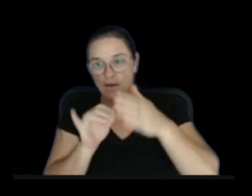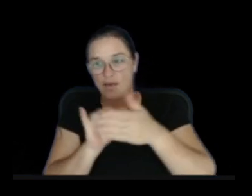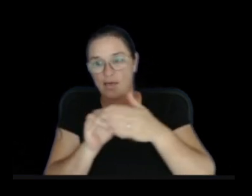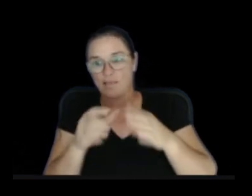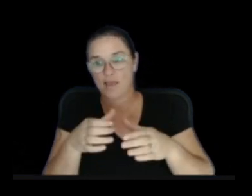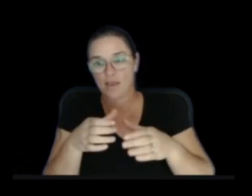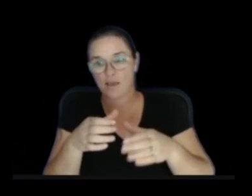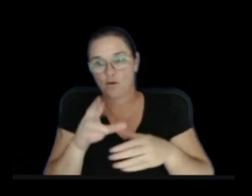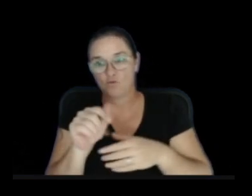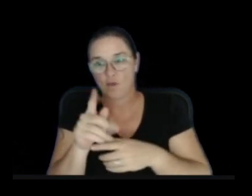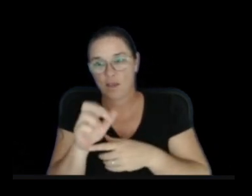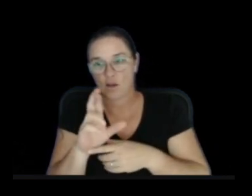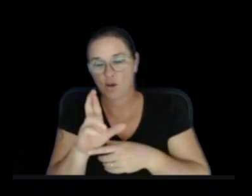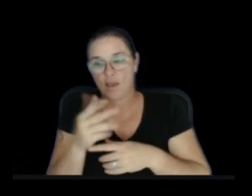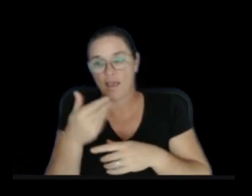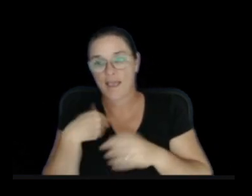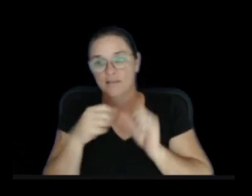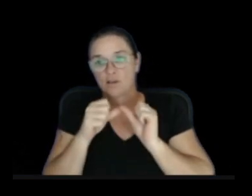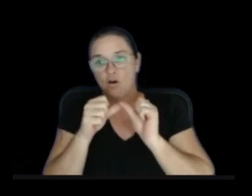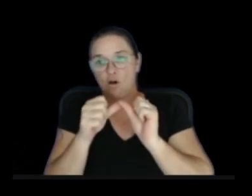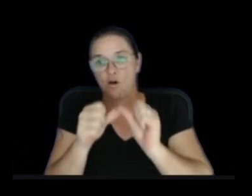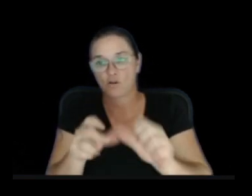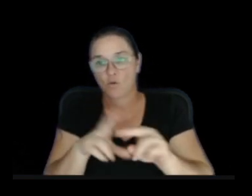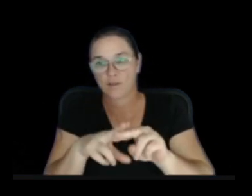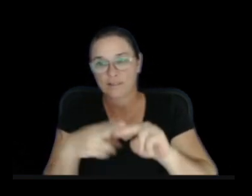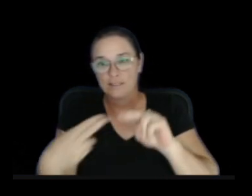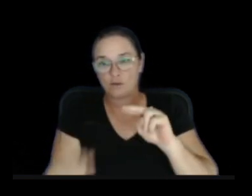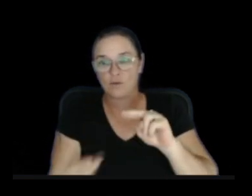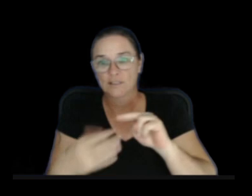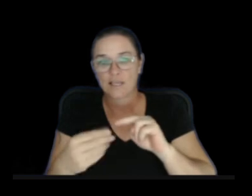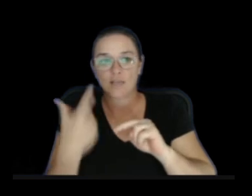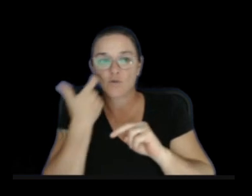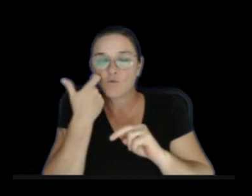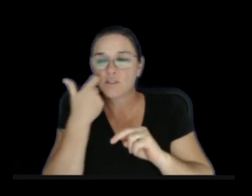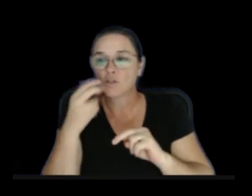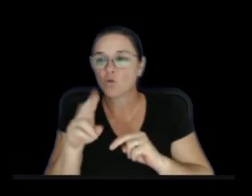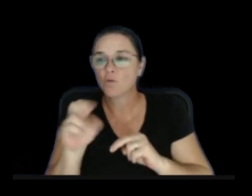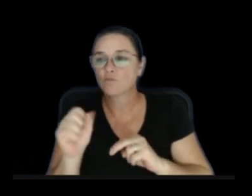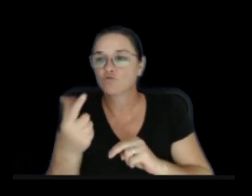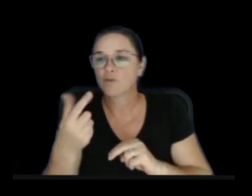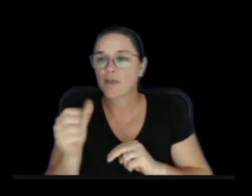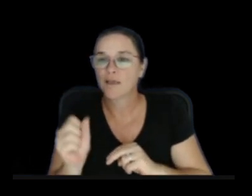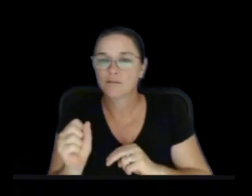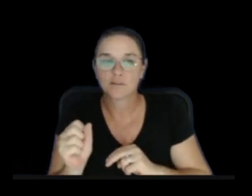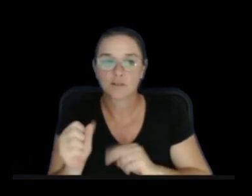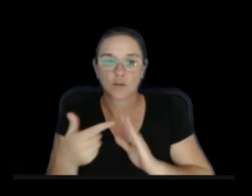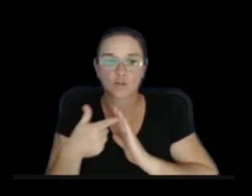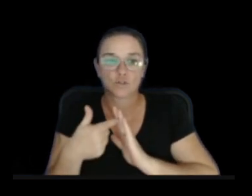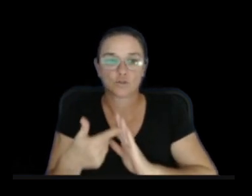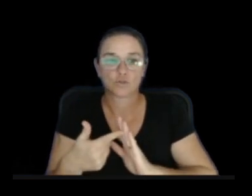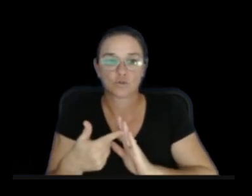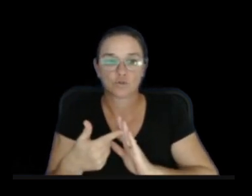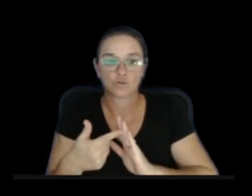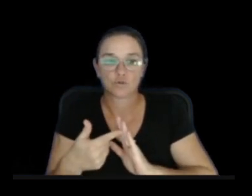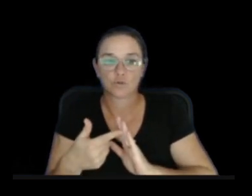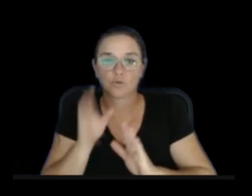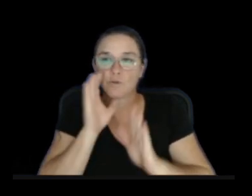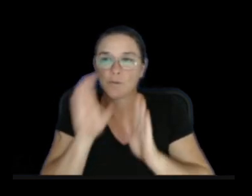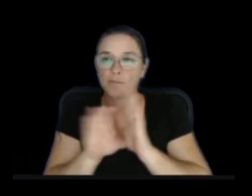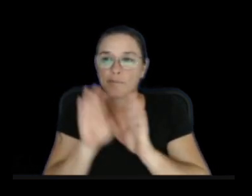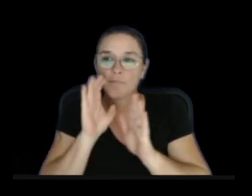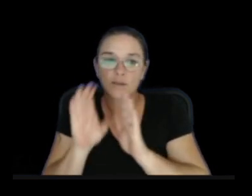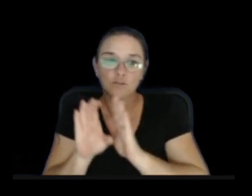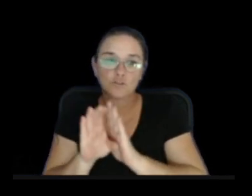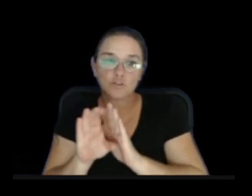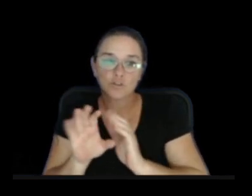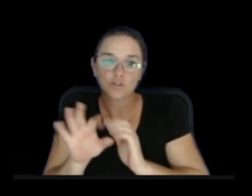continued decrease, and recent visits from the USGS will show images of ferns growing due to the lack